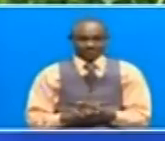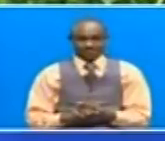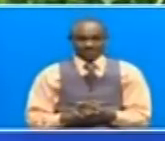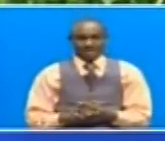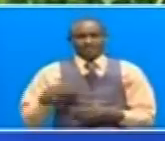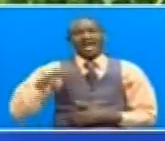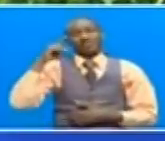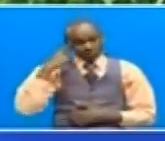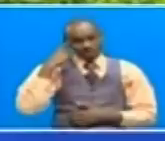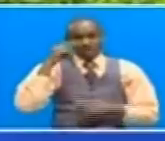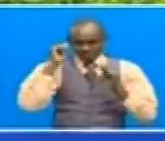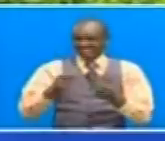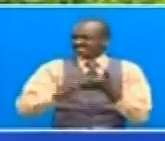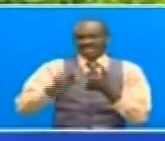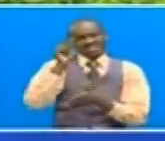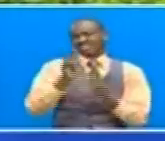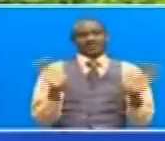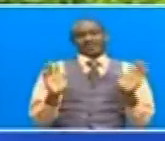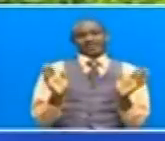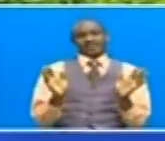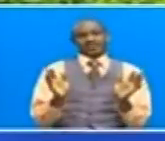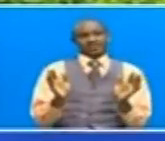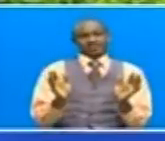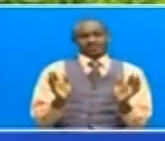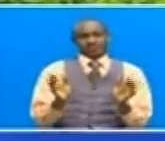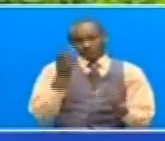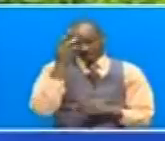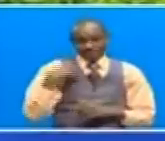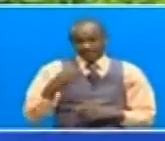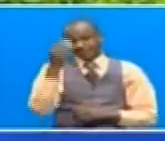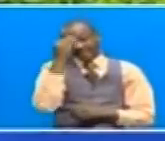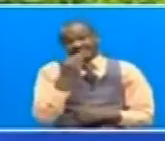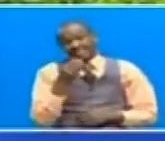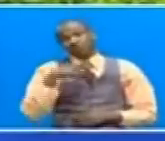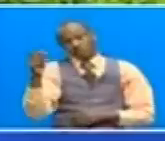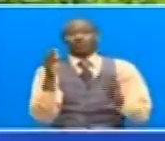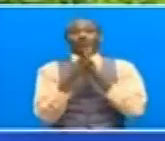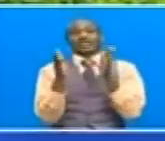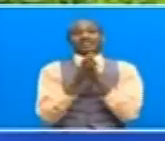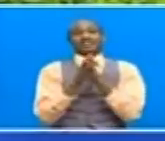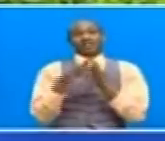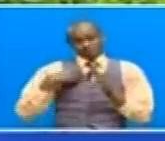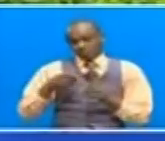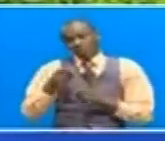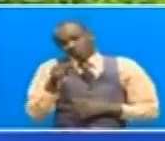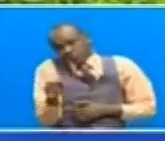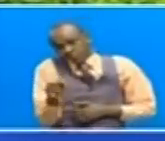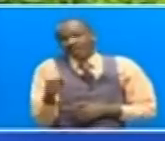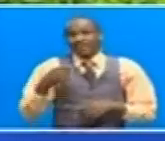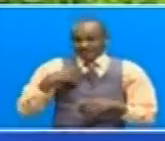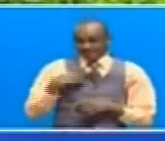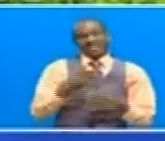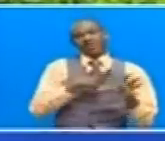I thought that I could not sign this petition, this form, so I pretended to go to the toilet, to the urinals, but then I